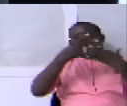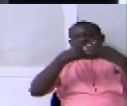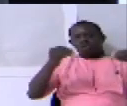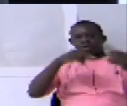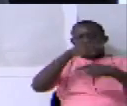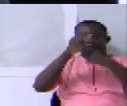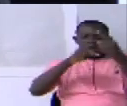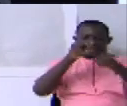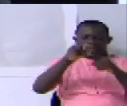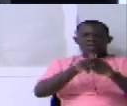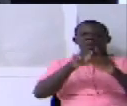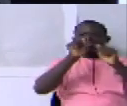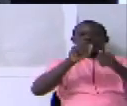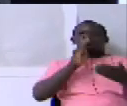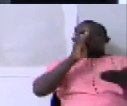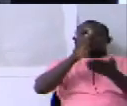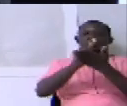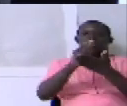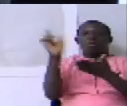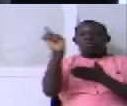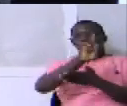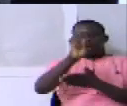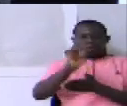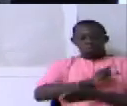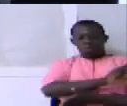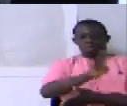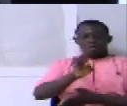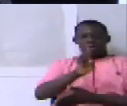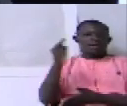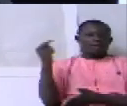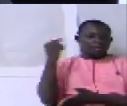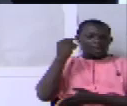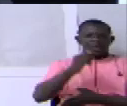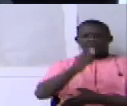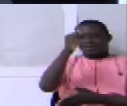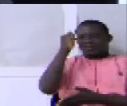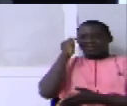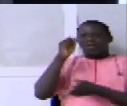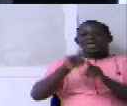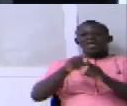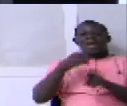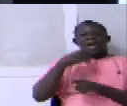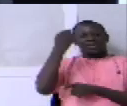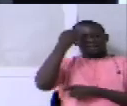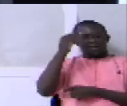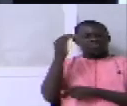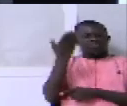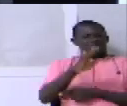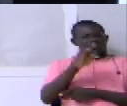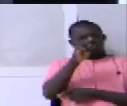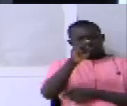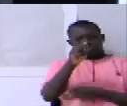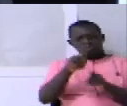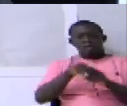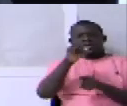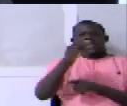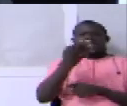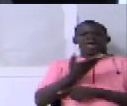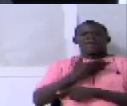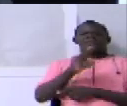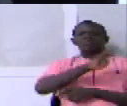Can you confirm what we heard yesterday, that I think it came from you, that there is